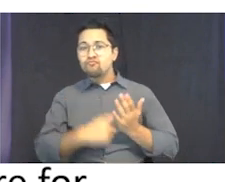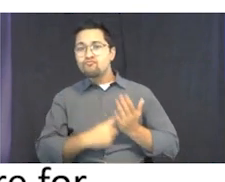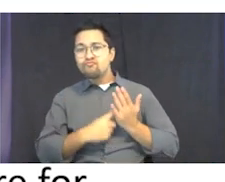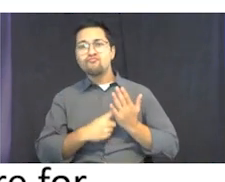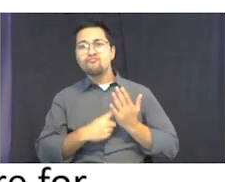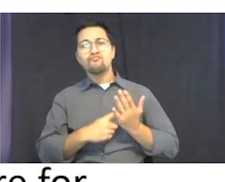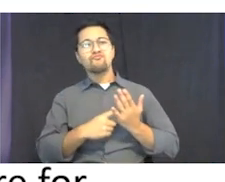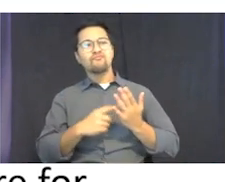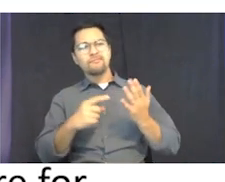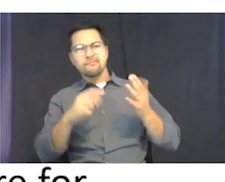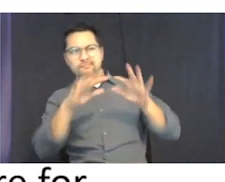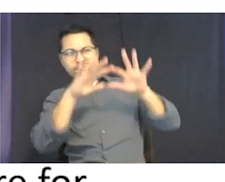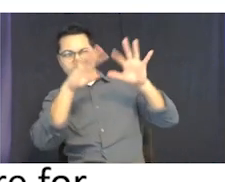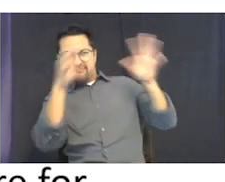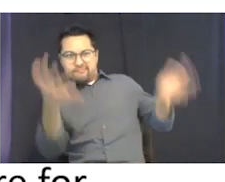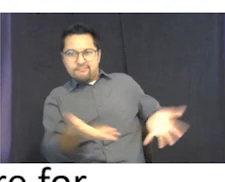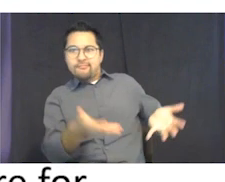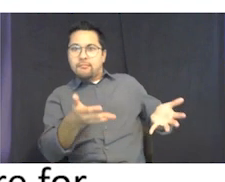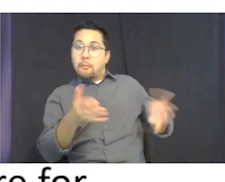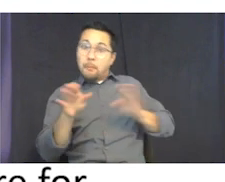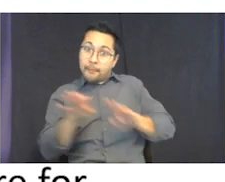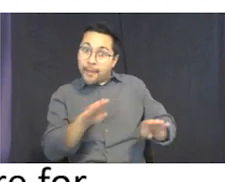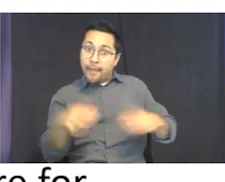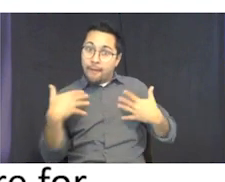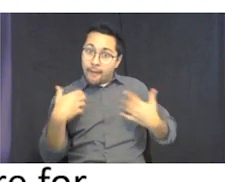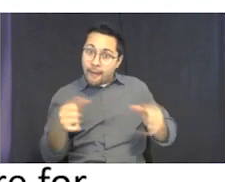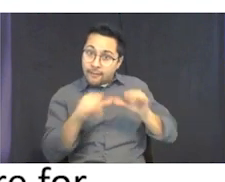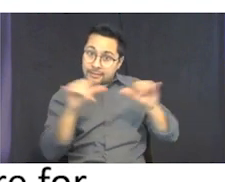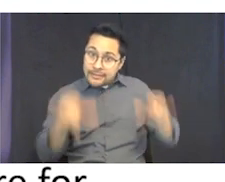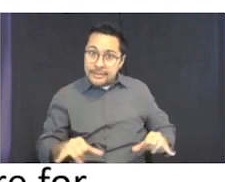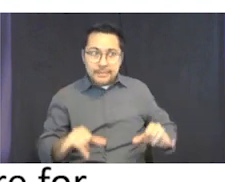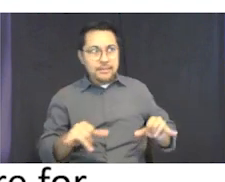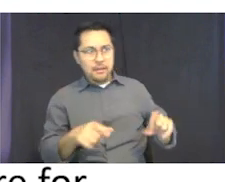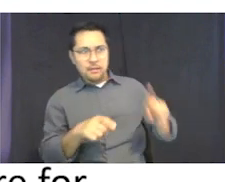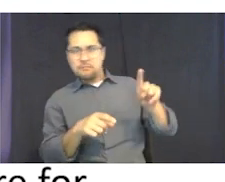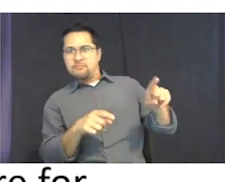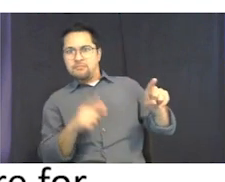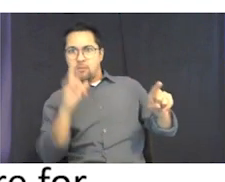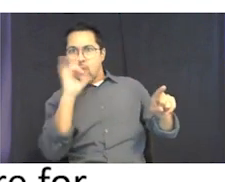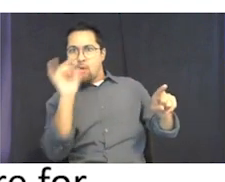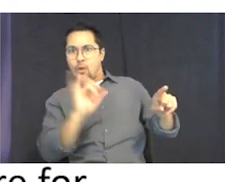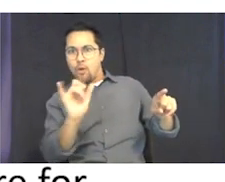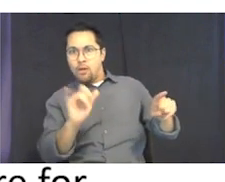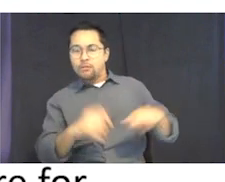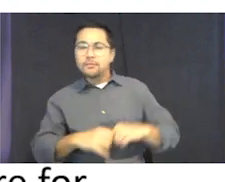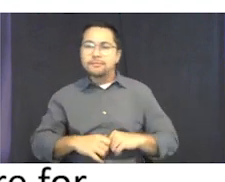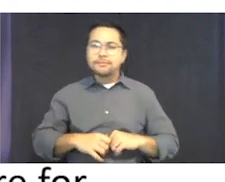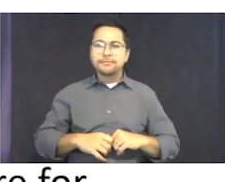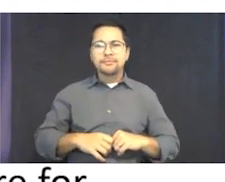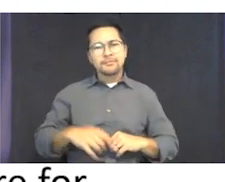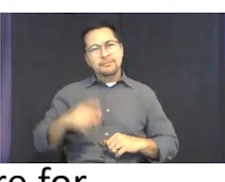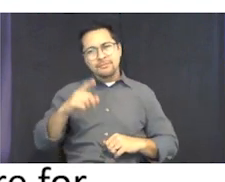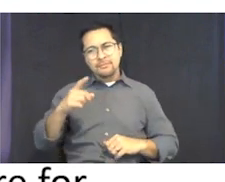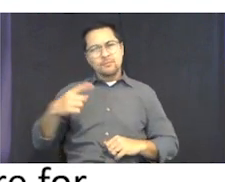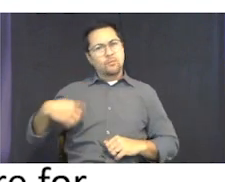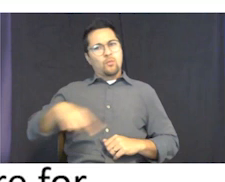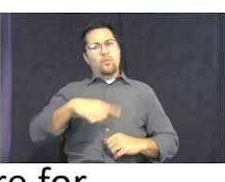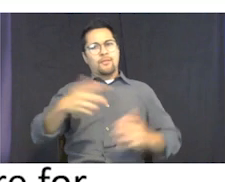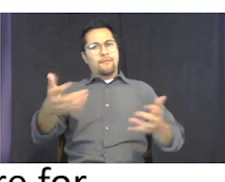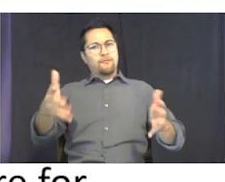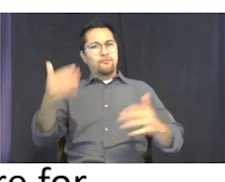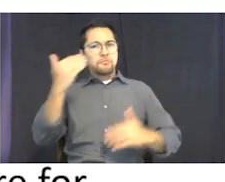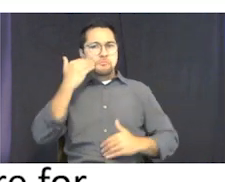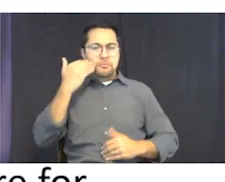of what the behavioral health system looks like for children, youth, and young adults. It's not lost on all of us that we have